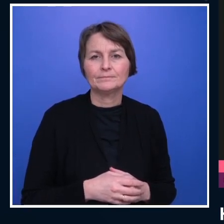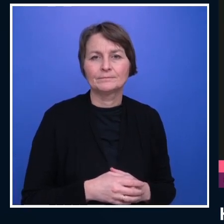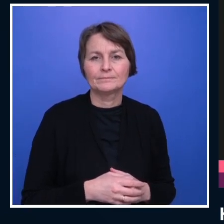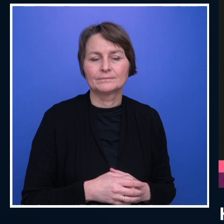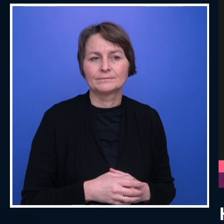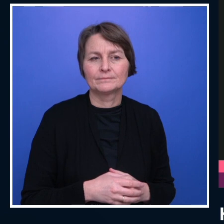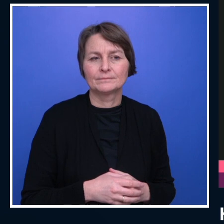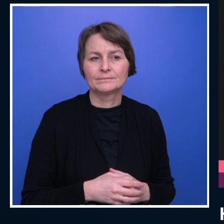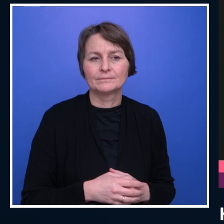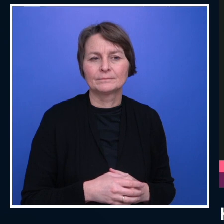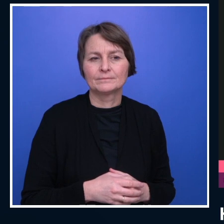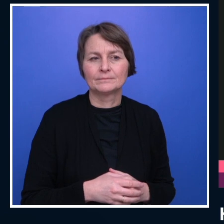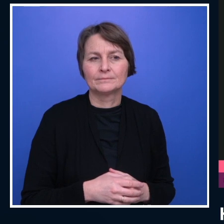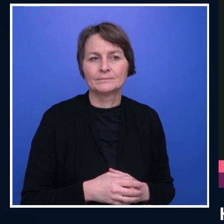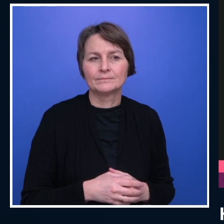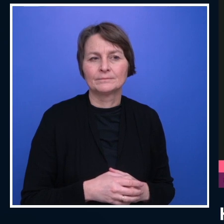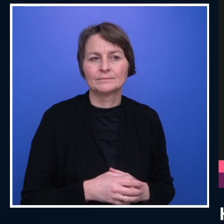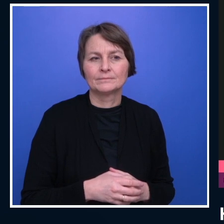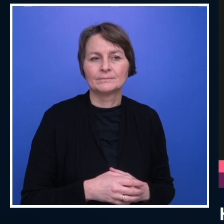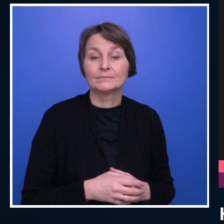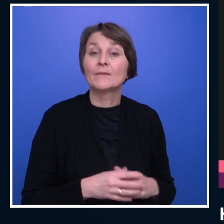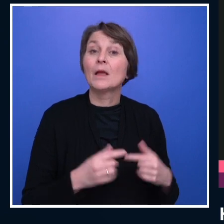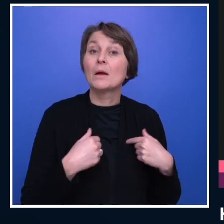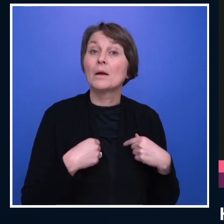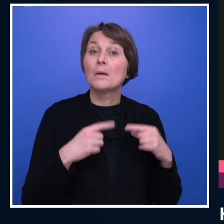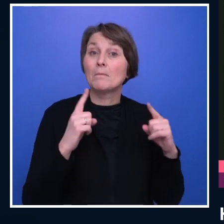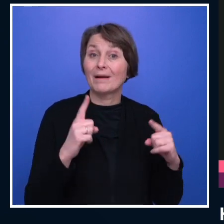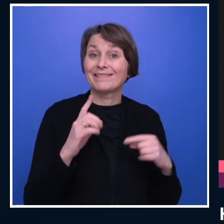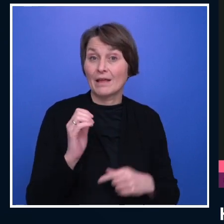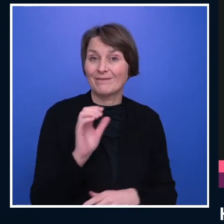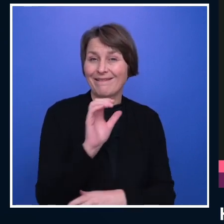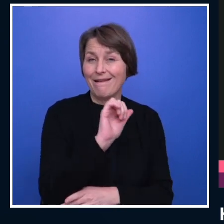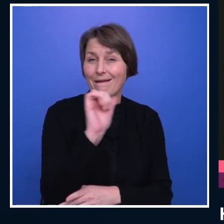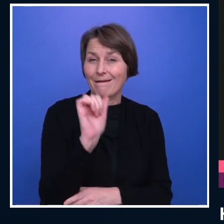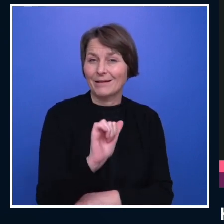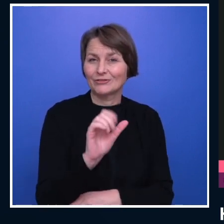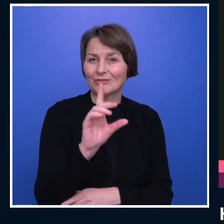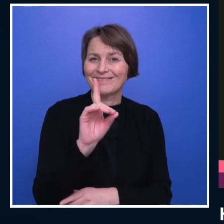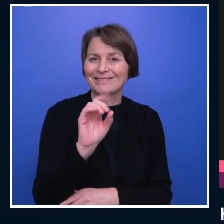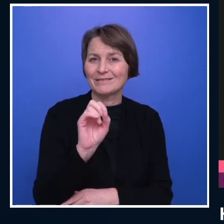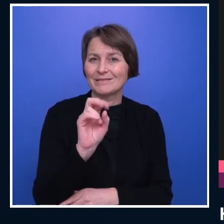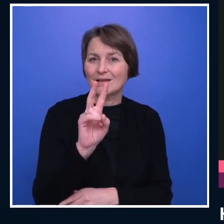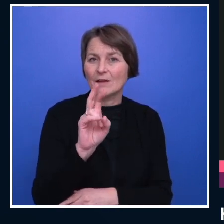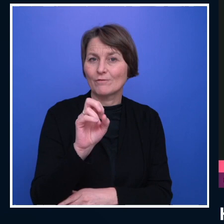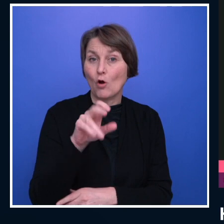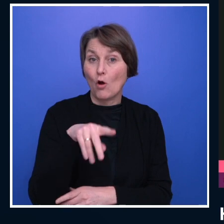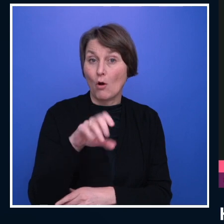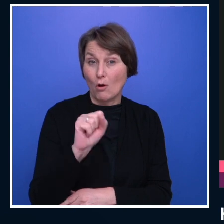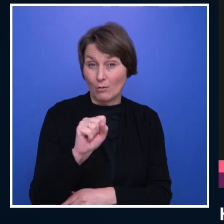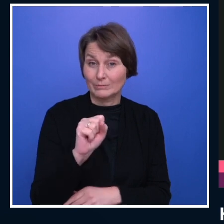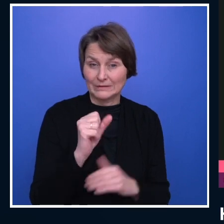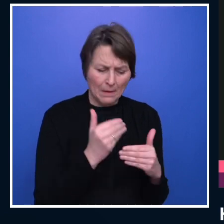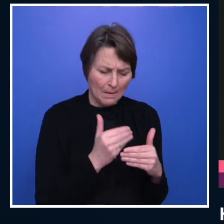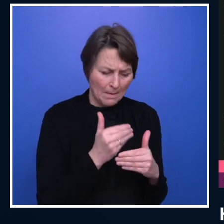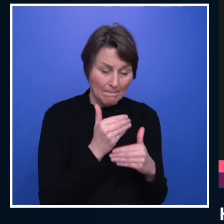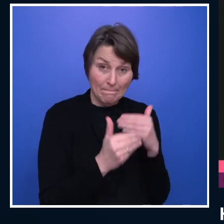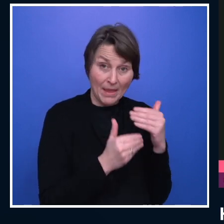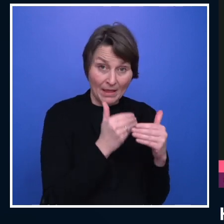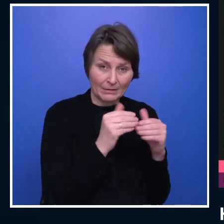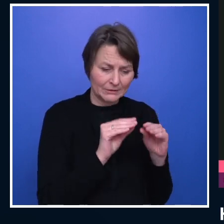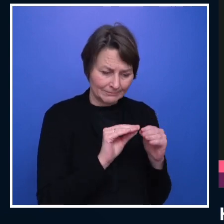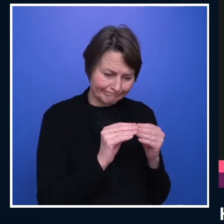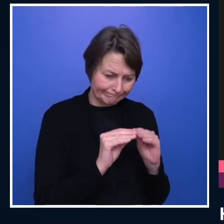my actual Azure Devops build, which I'll show you in a little bit, I'm doing a self-contained build, which means I